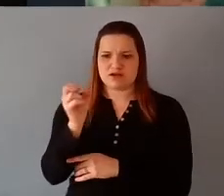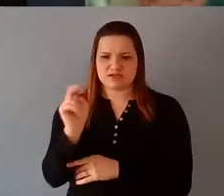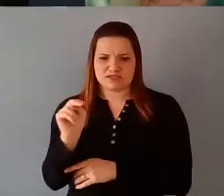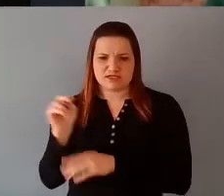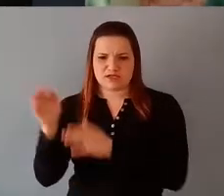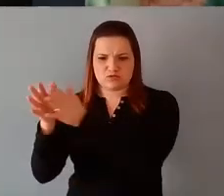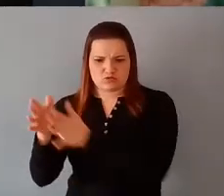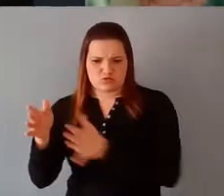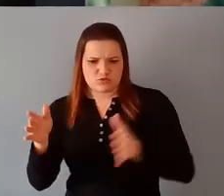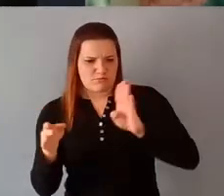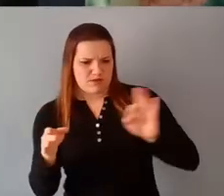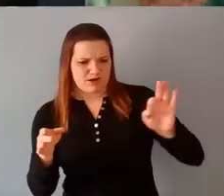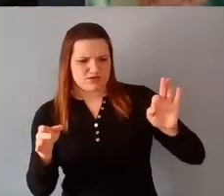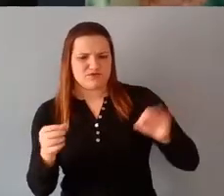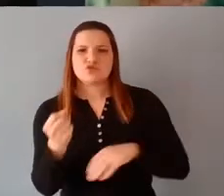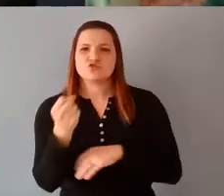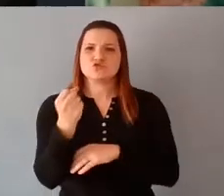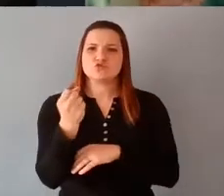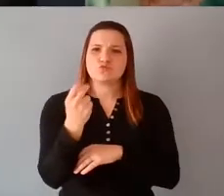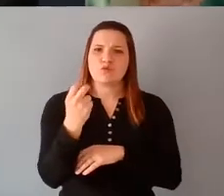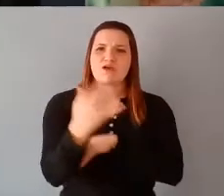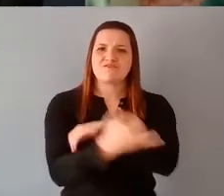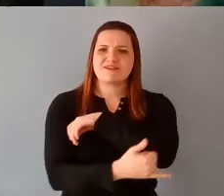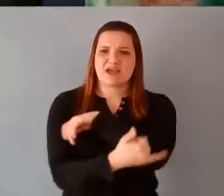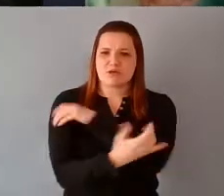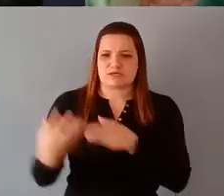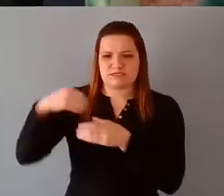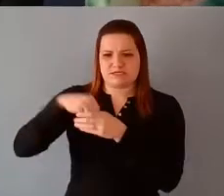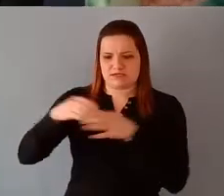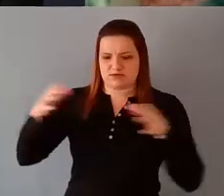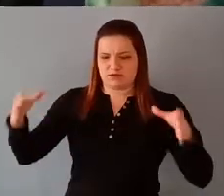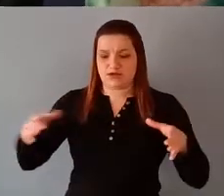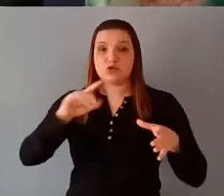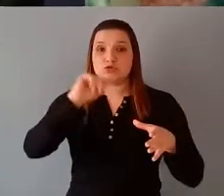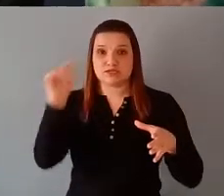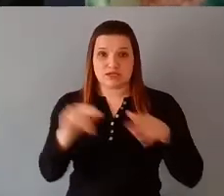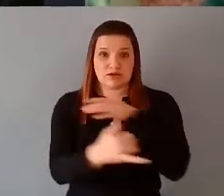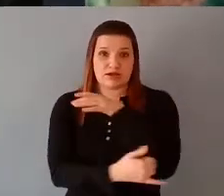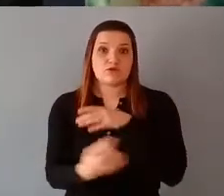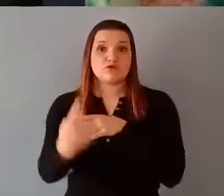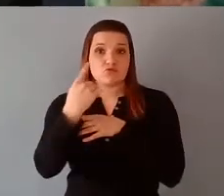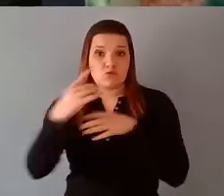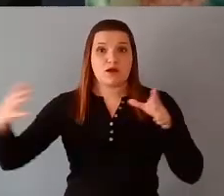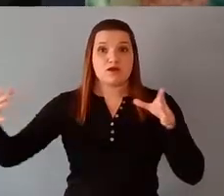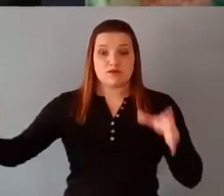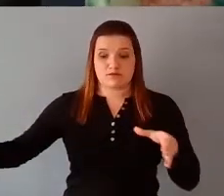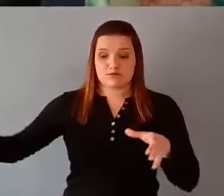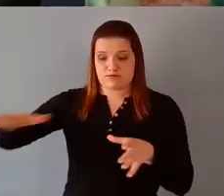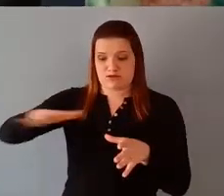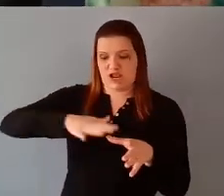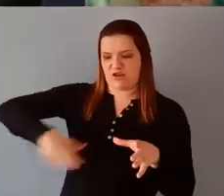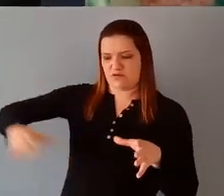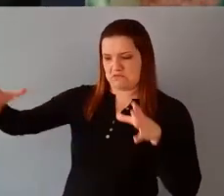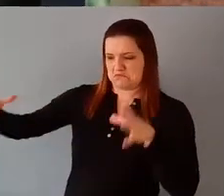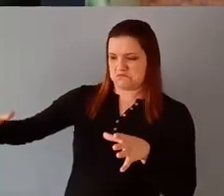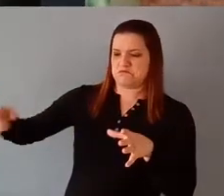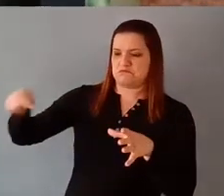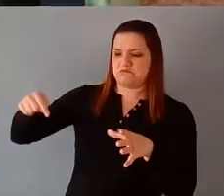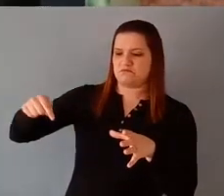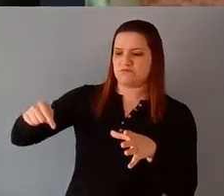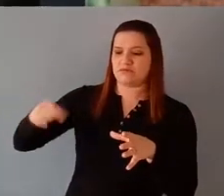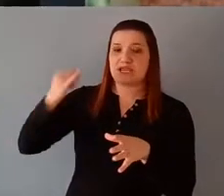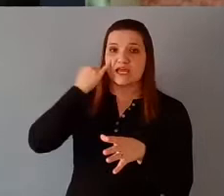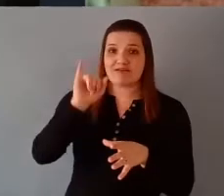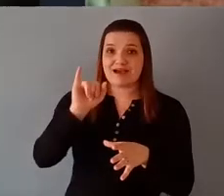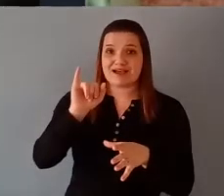that make up the San Joaquin Valley region, Tulare County being one of them. And if the overall ICU bed